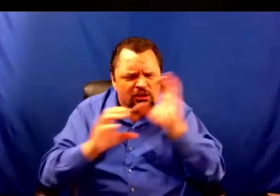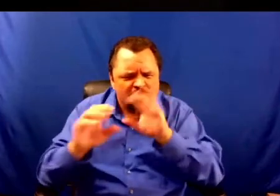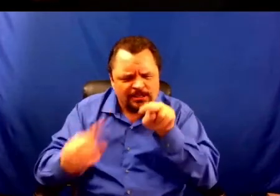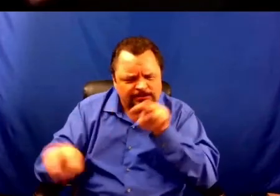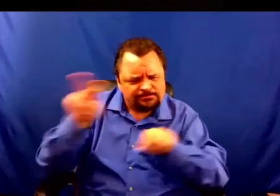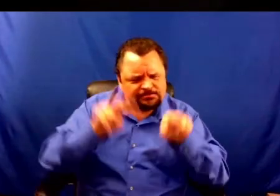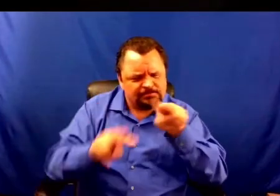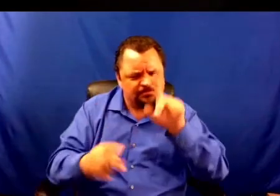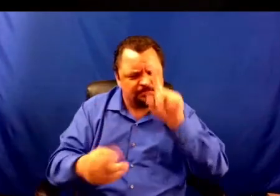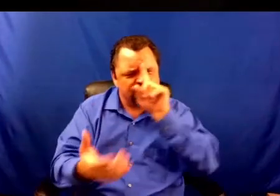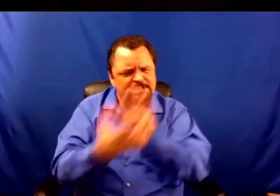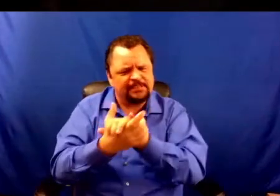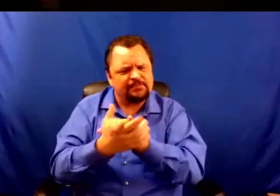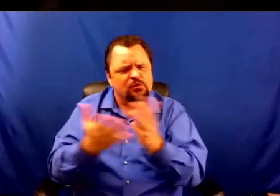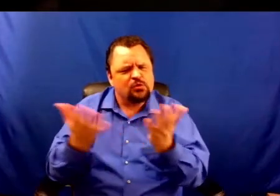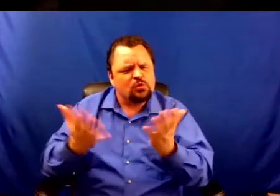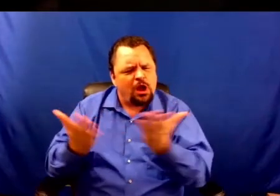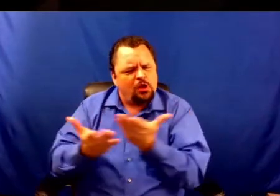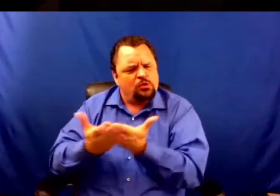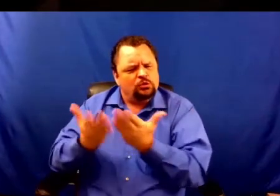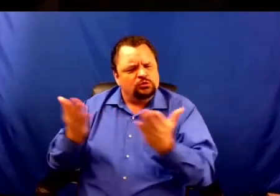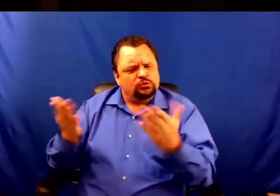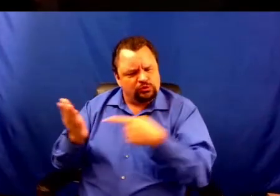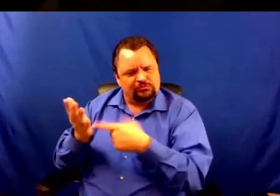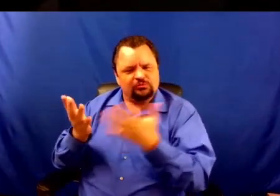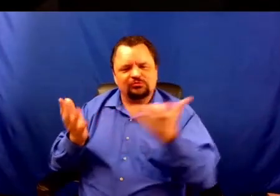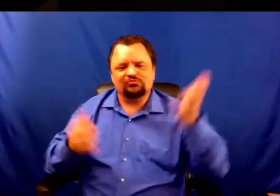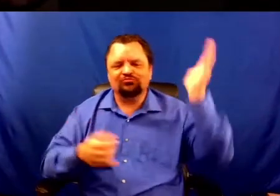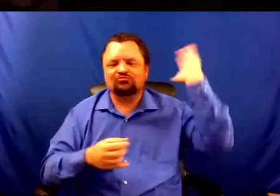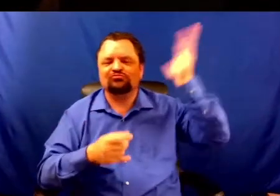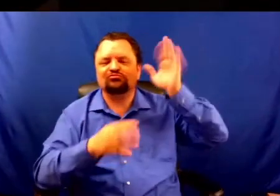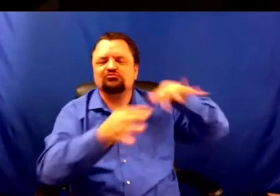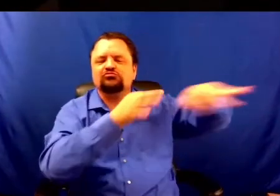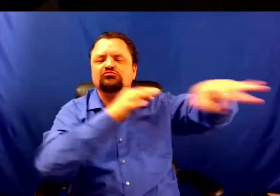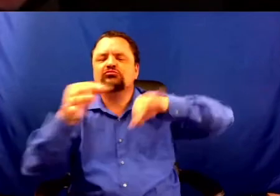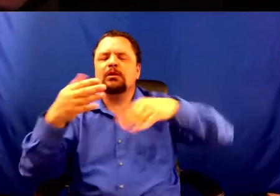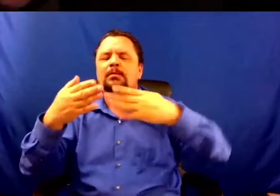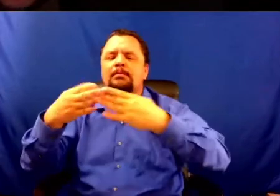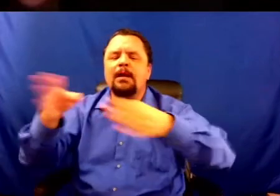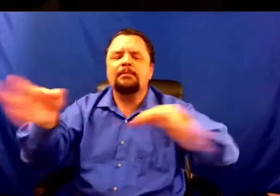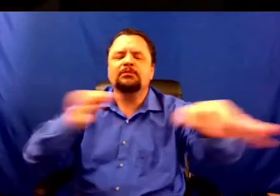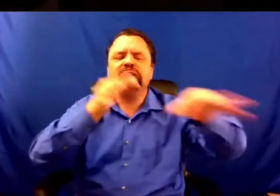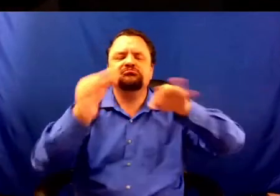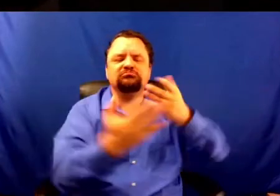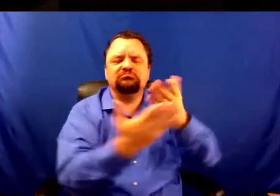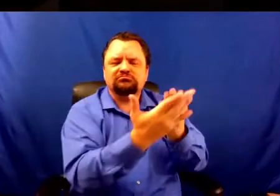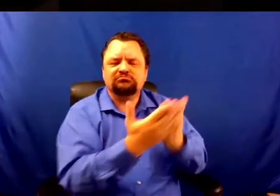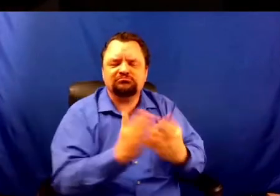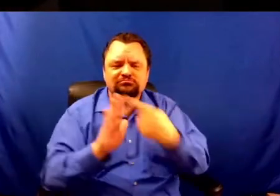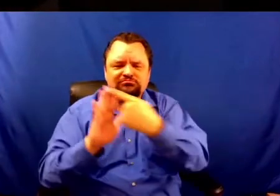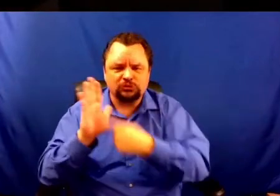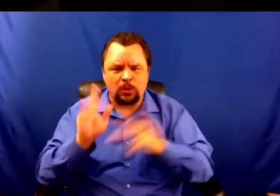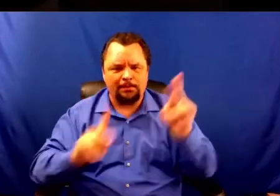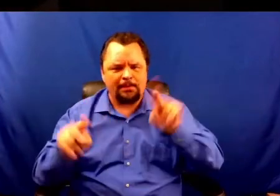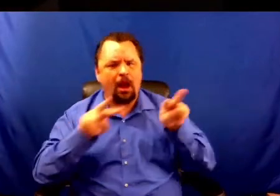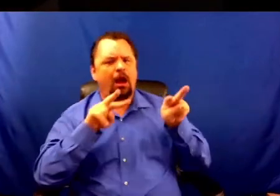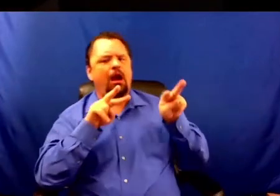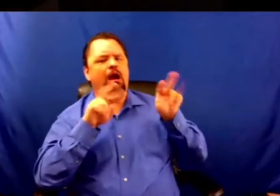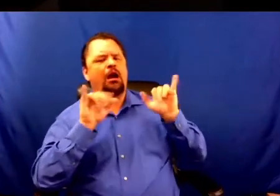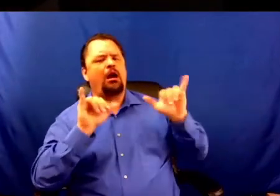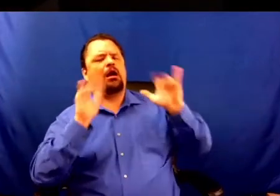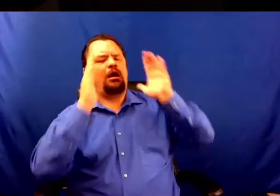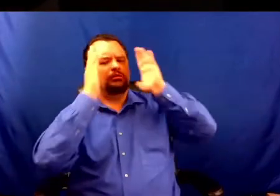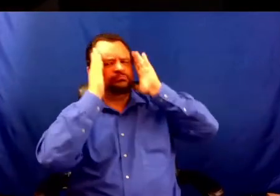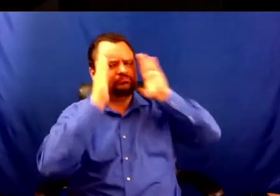credible resources and sources of information. When we speak in public, people do